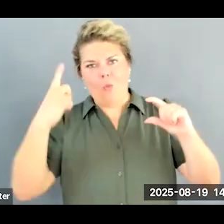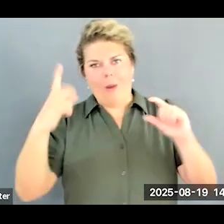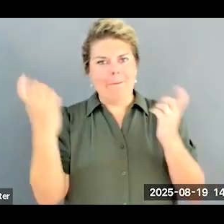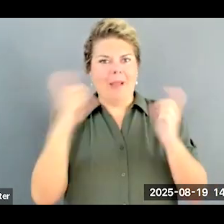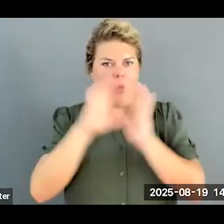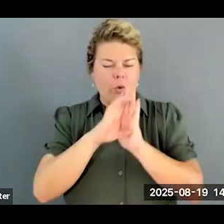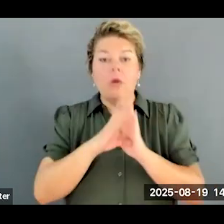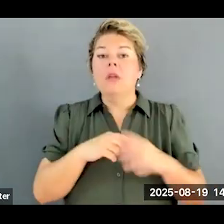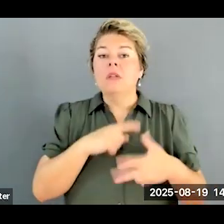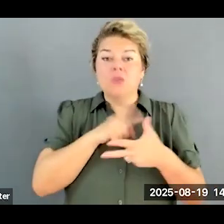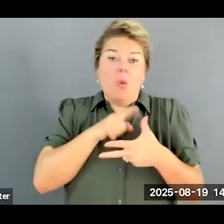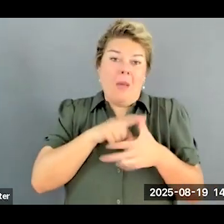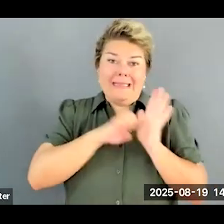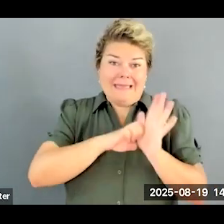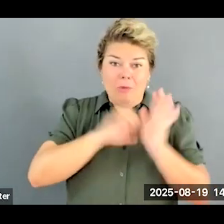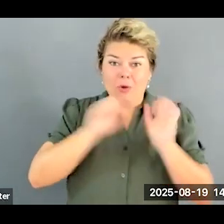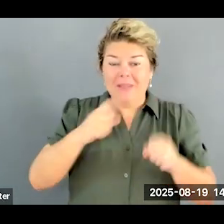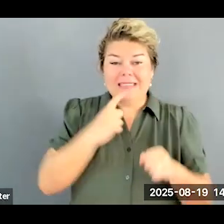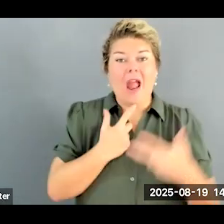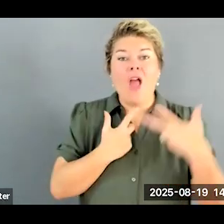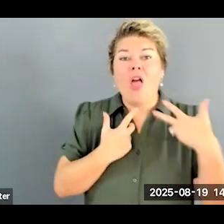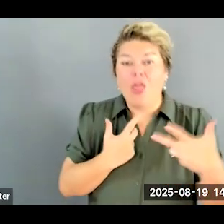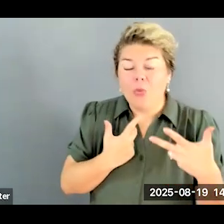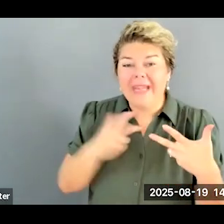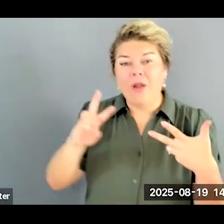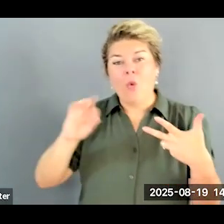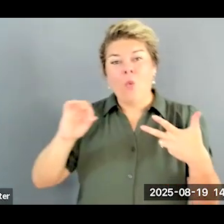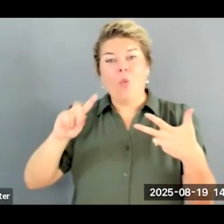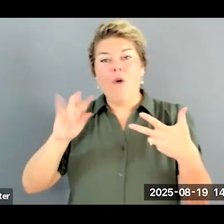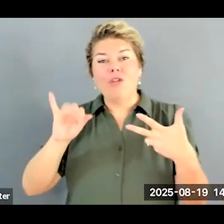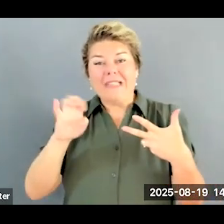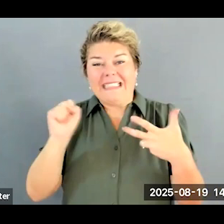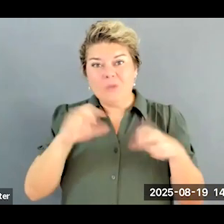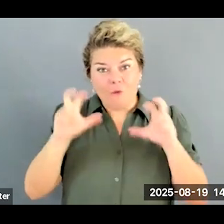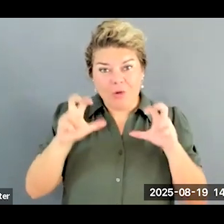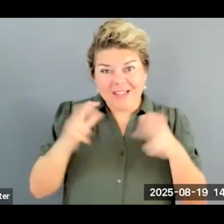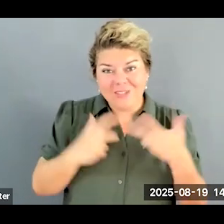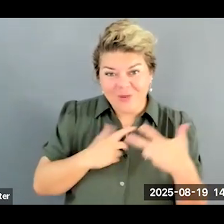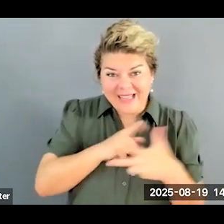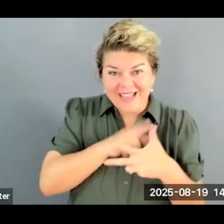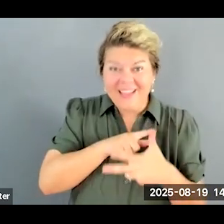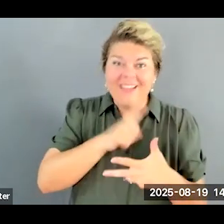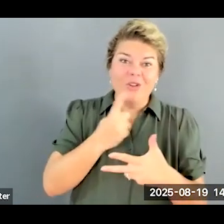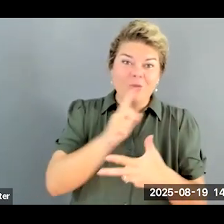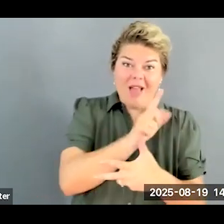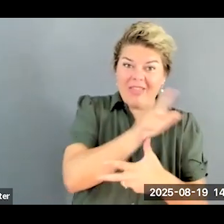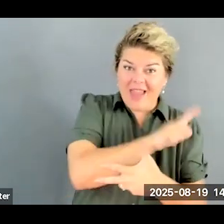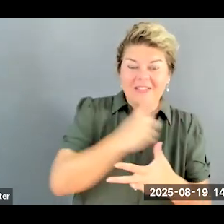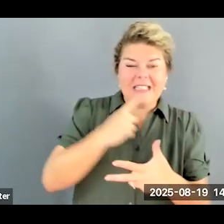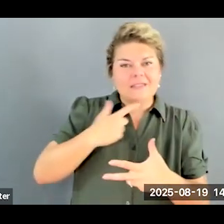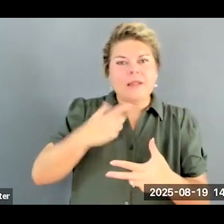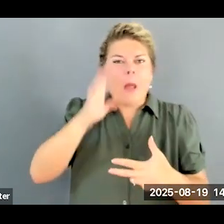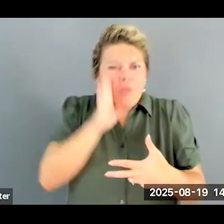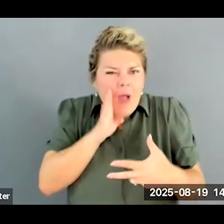example of alt text for this could be three Wolverines pictured from left to right. The first one on the left is a brown